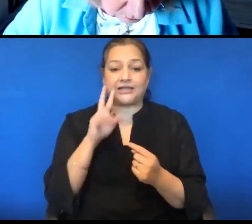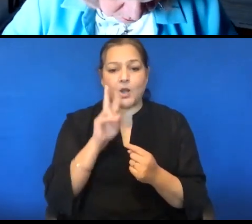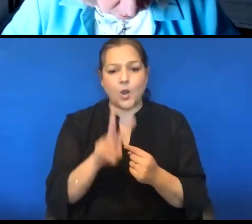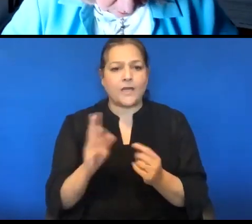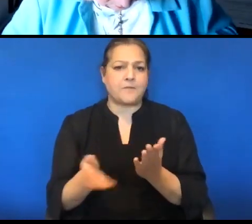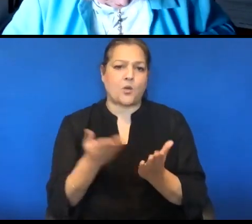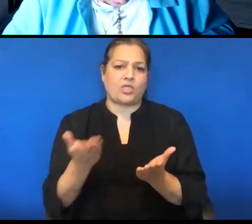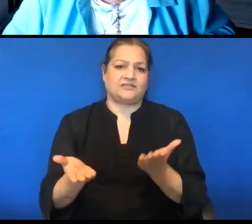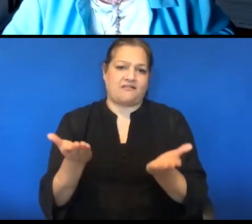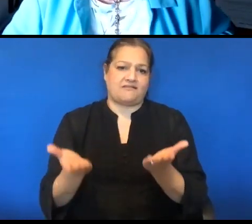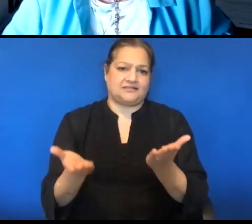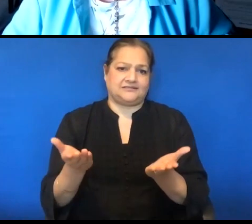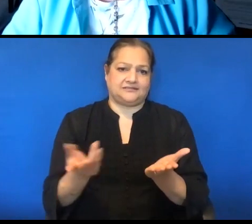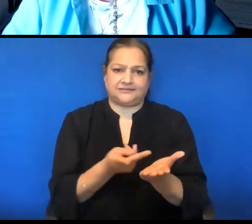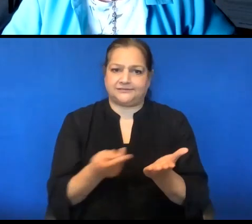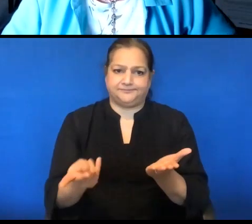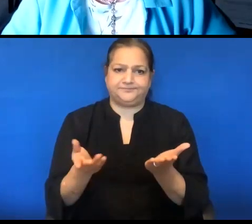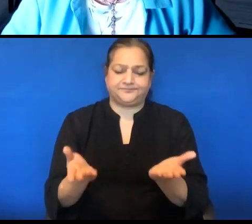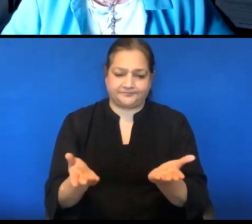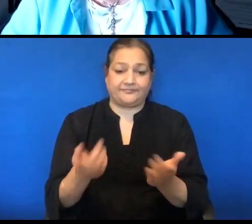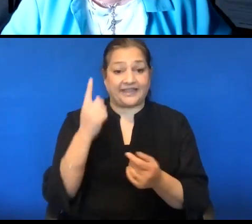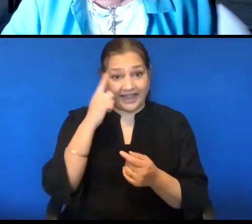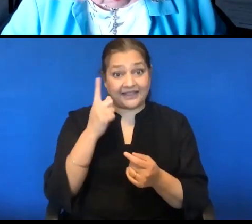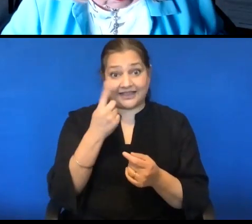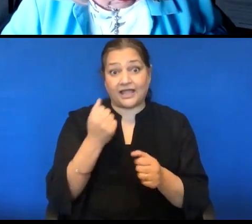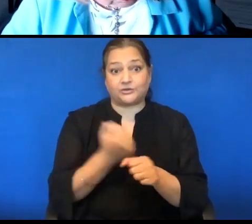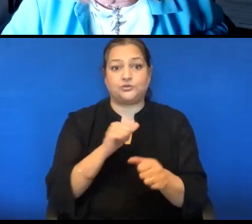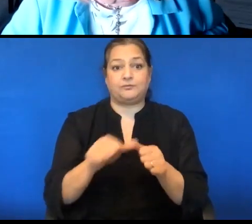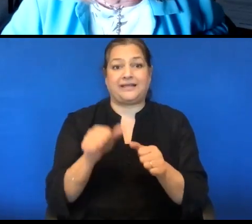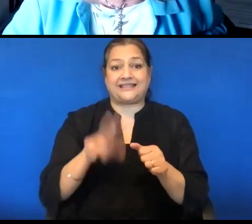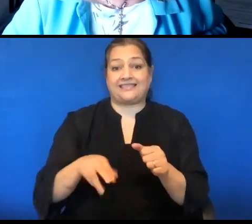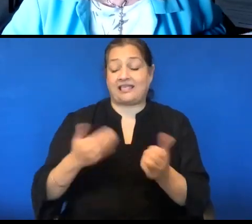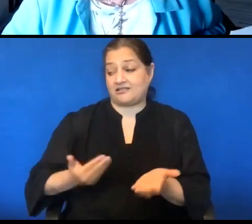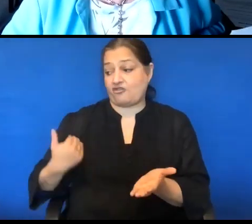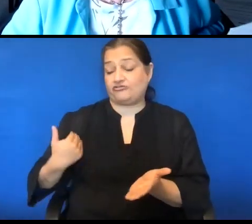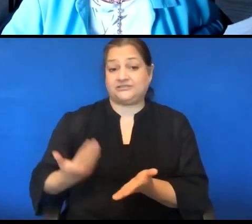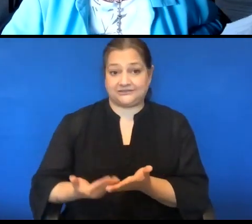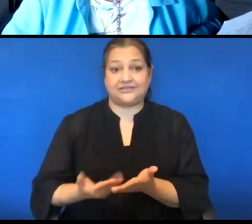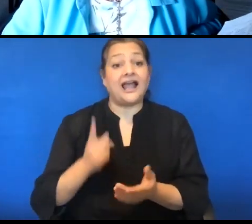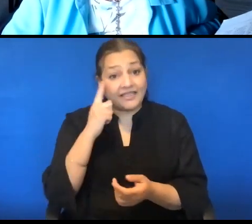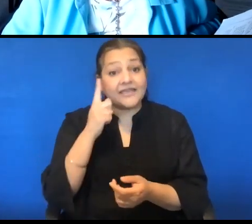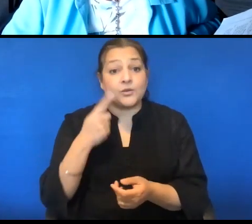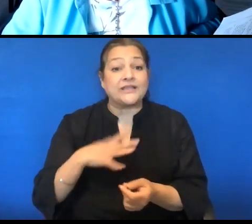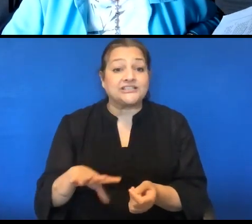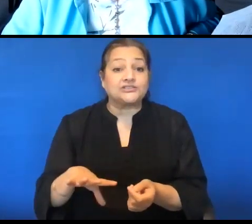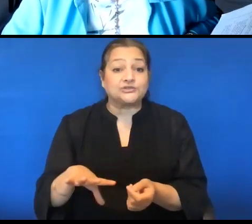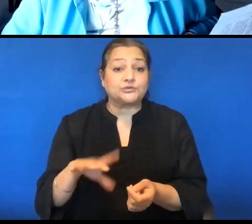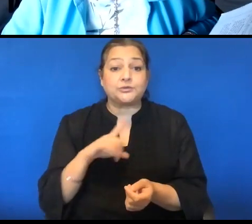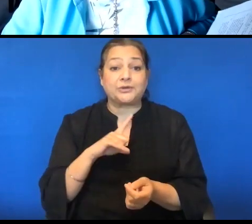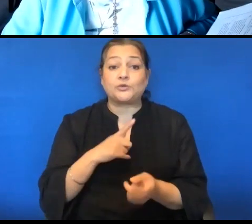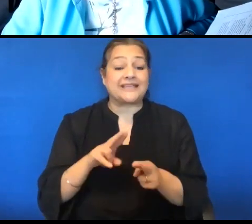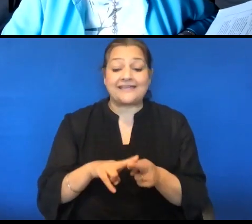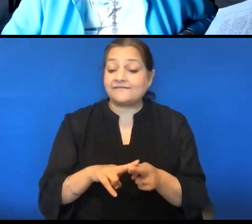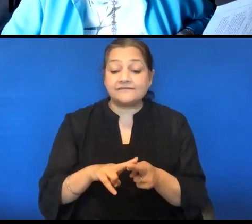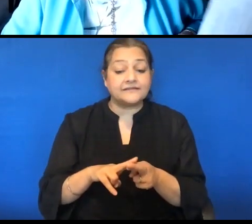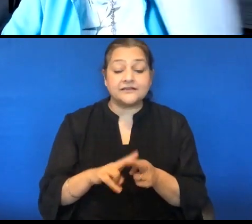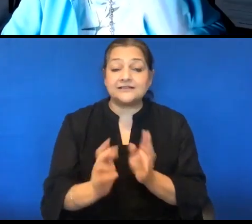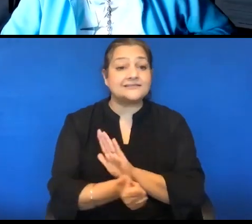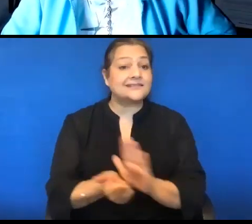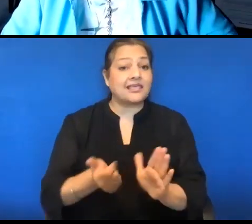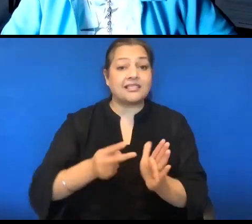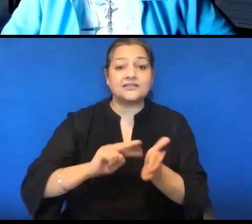I do know we can do a lot better than the current lot. And we need to, because I think if we don't get that skills strategy right, we